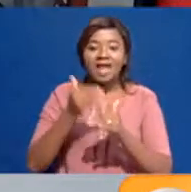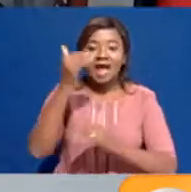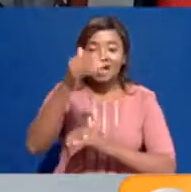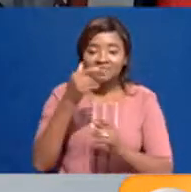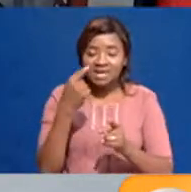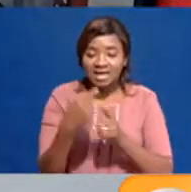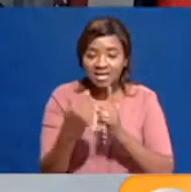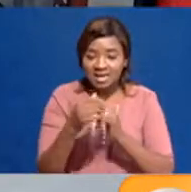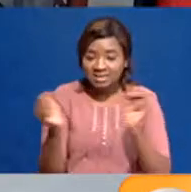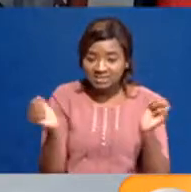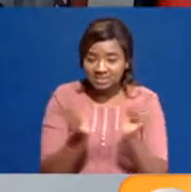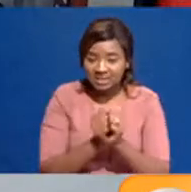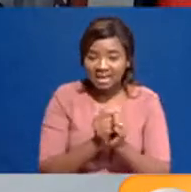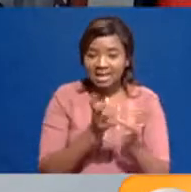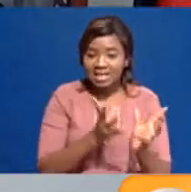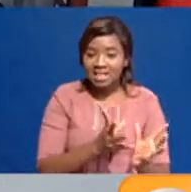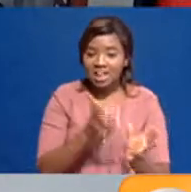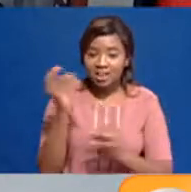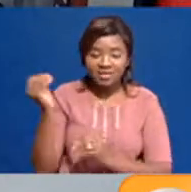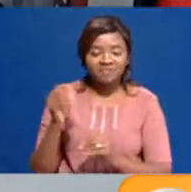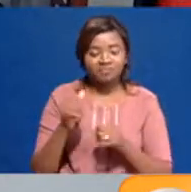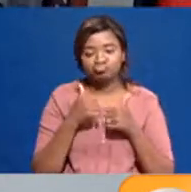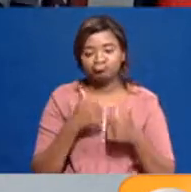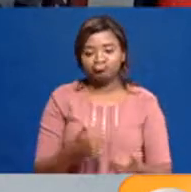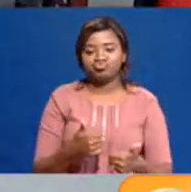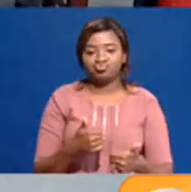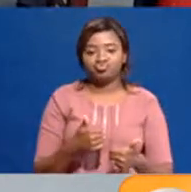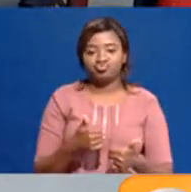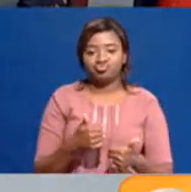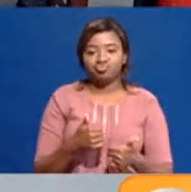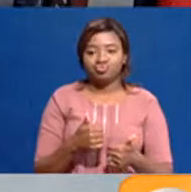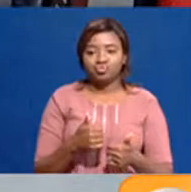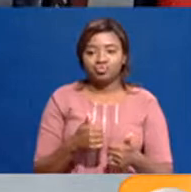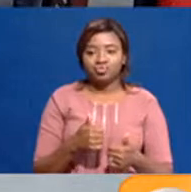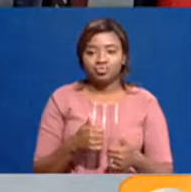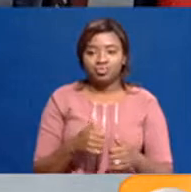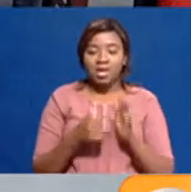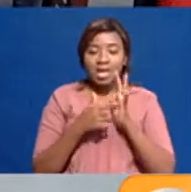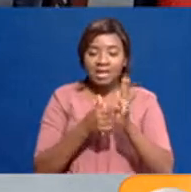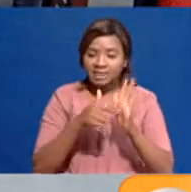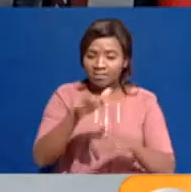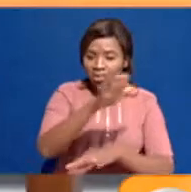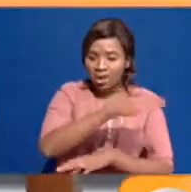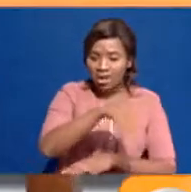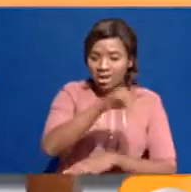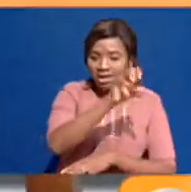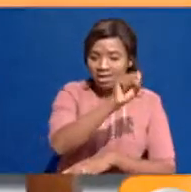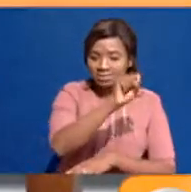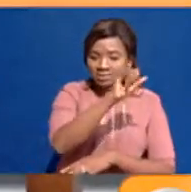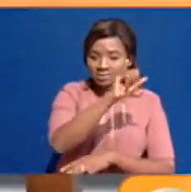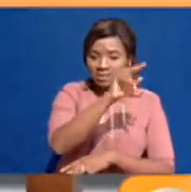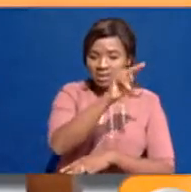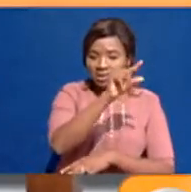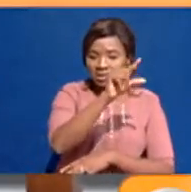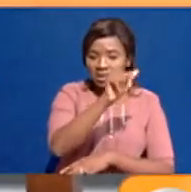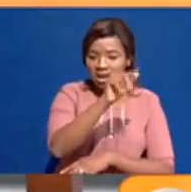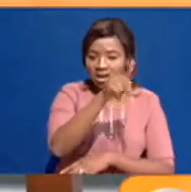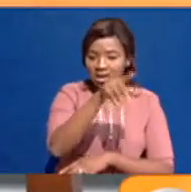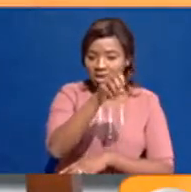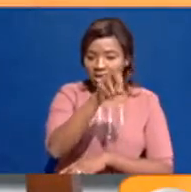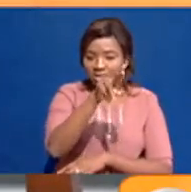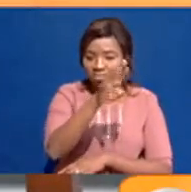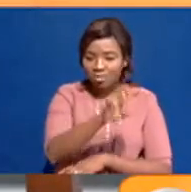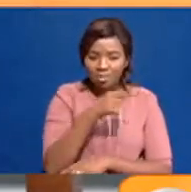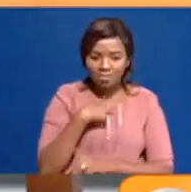is a successor. In a weekly. I personally went to Singapore. Mm. I even went to the remote islands just to see